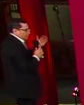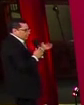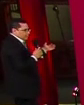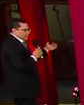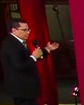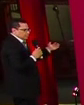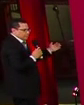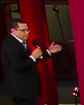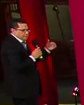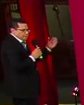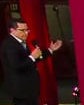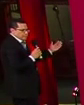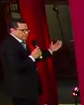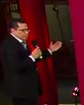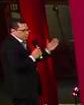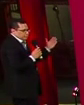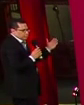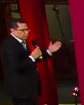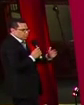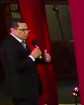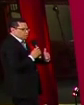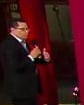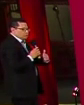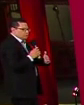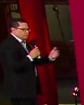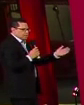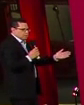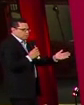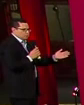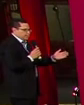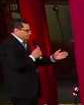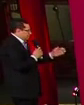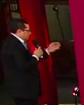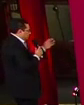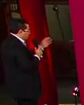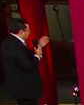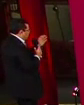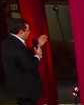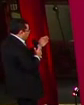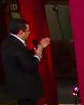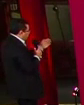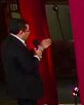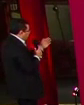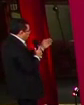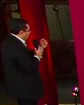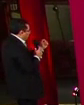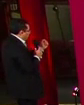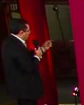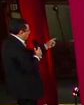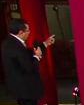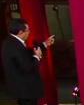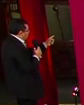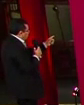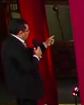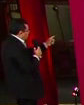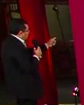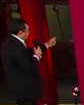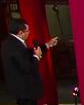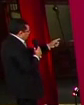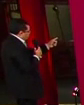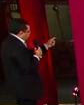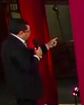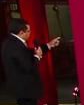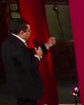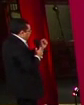patients when they first seeked medical attention. Most of them were outpatients. Some of them